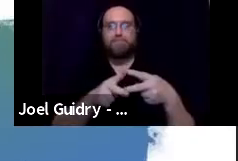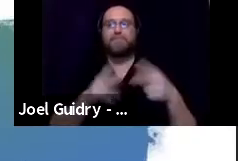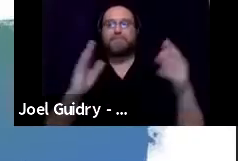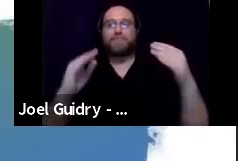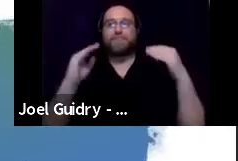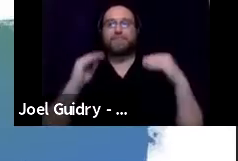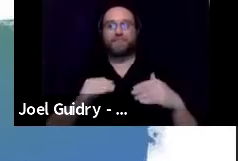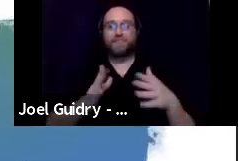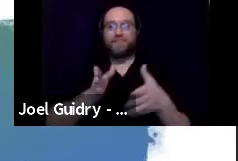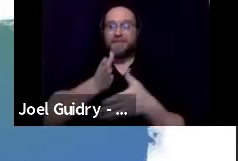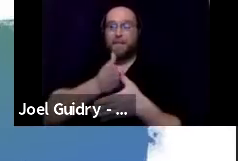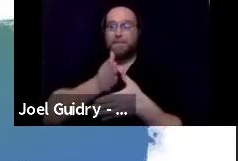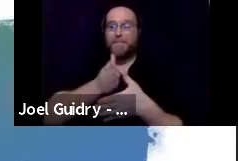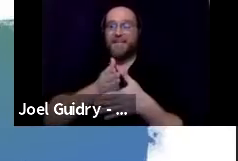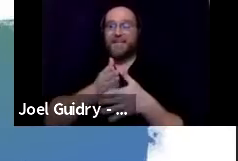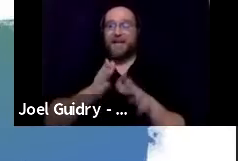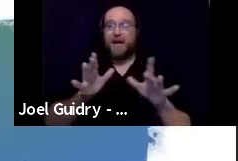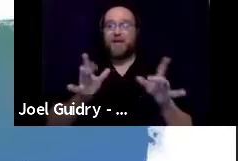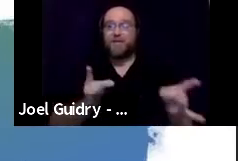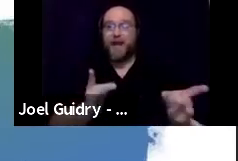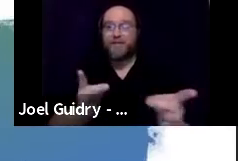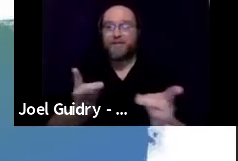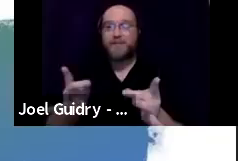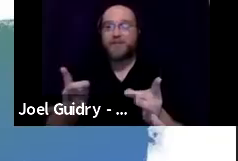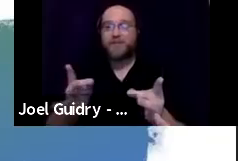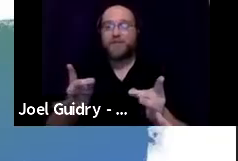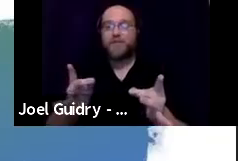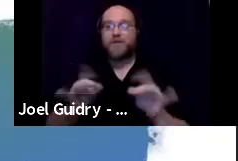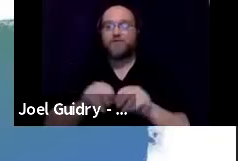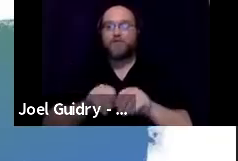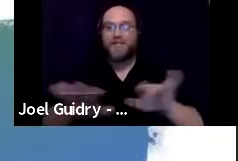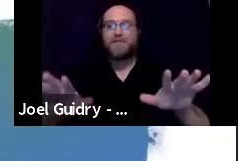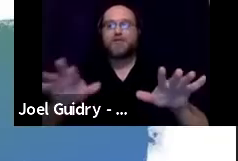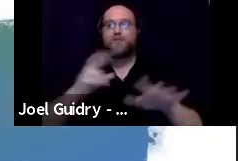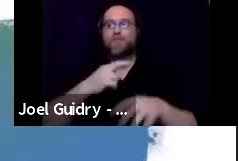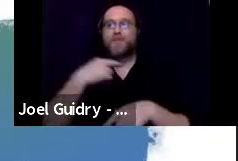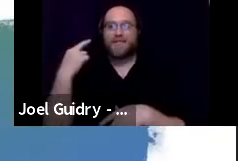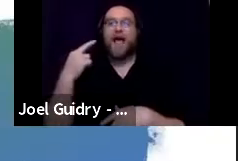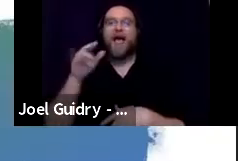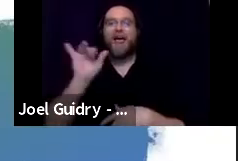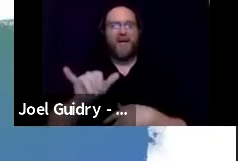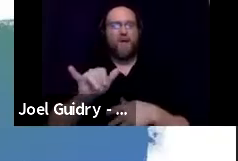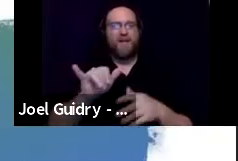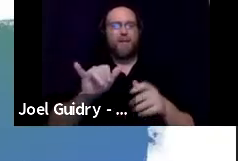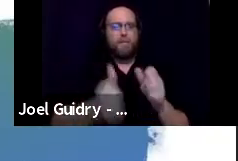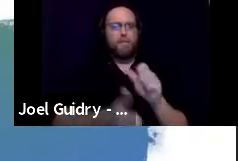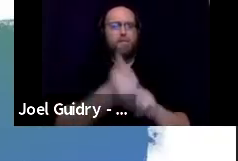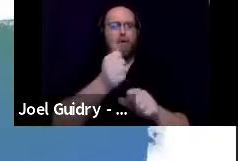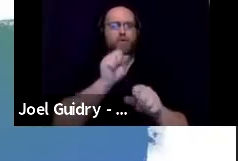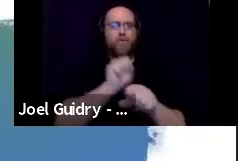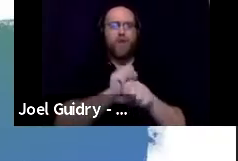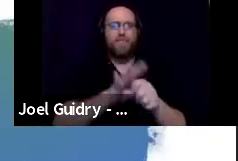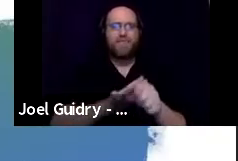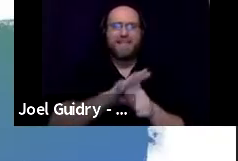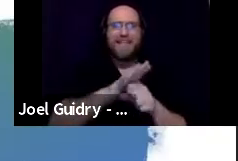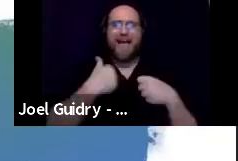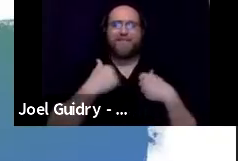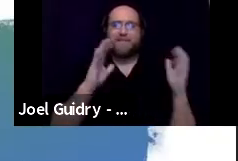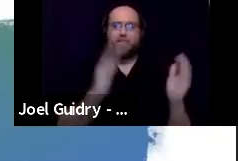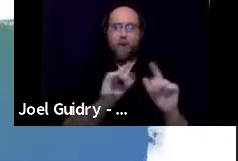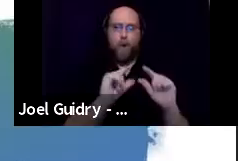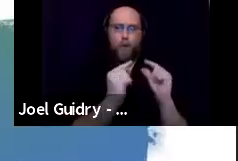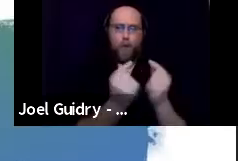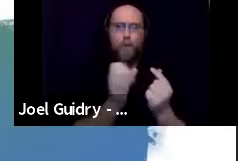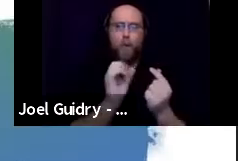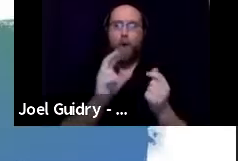and this will cover most of our work sites that have small group or sometimes individual student work. And this